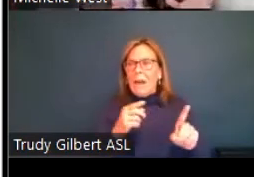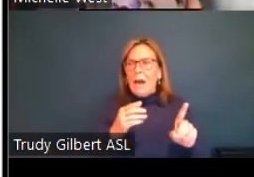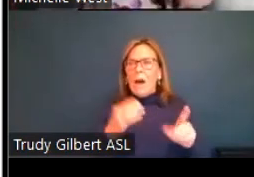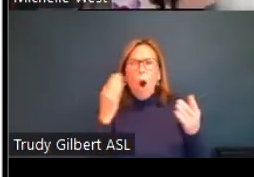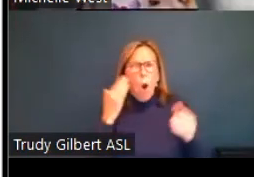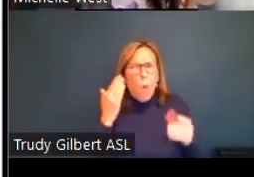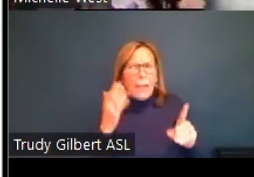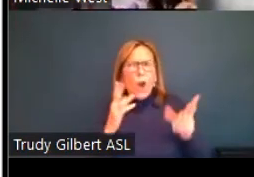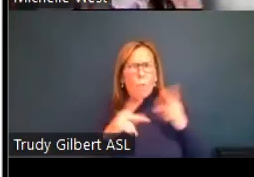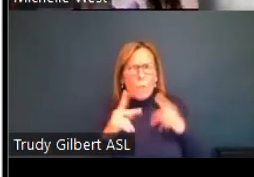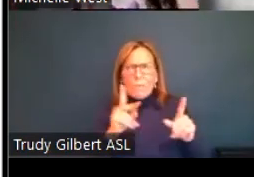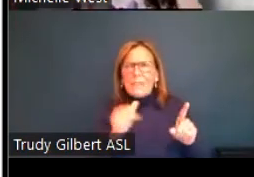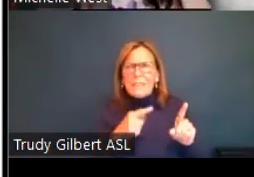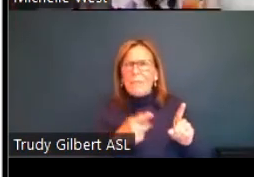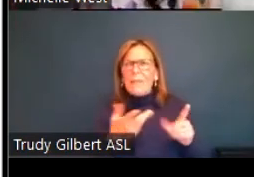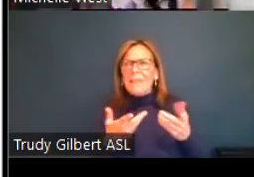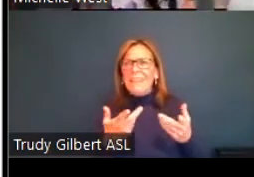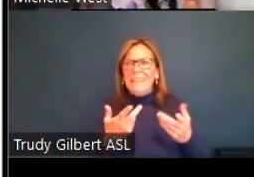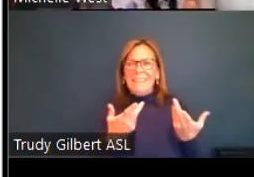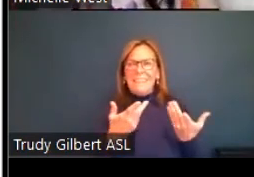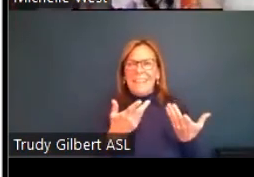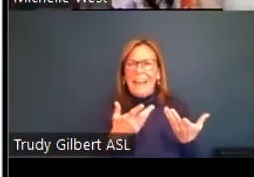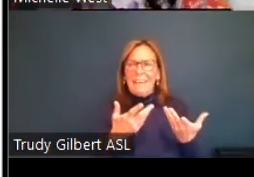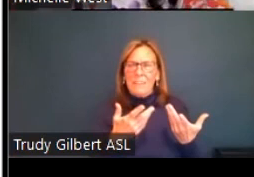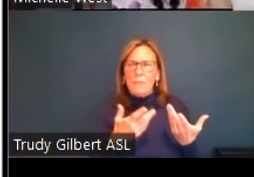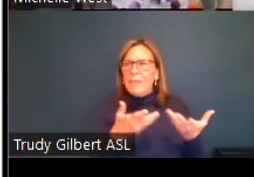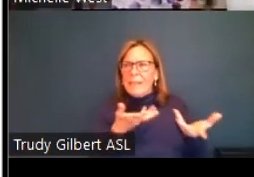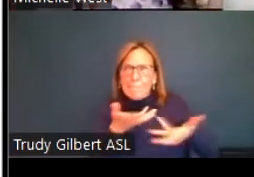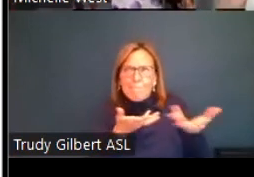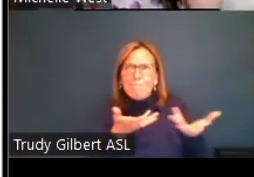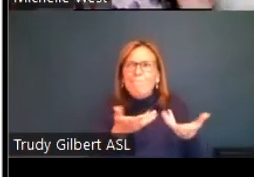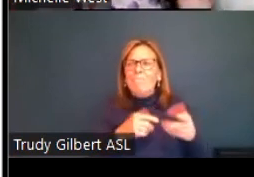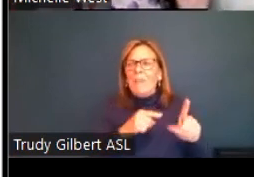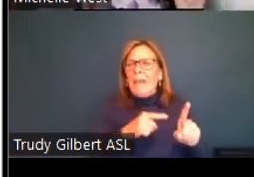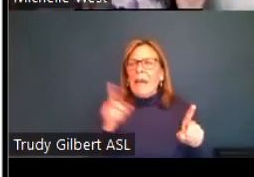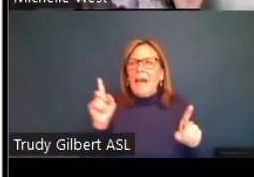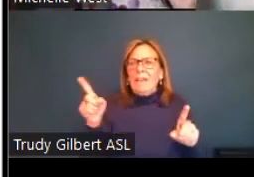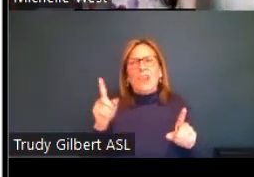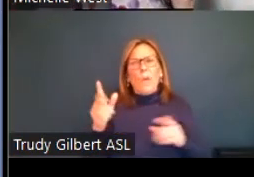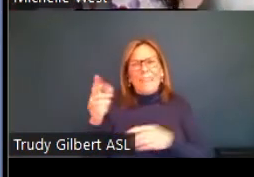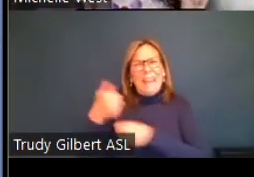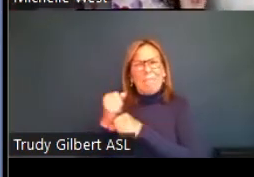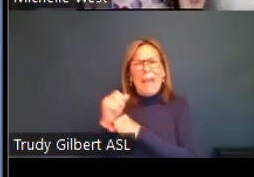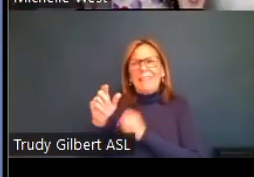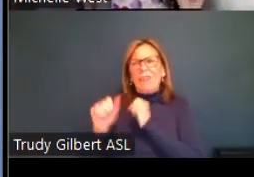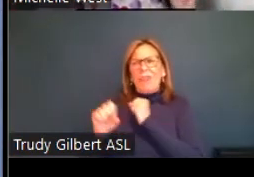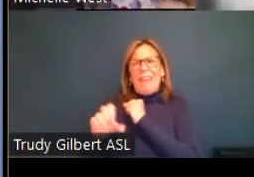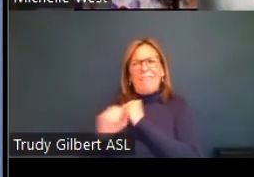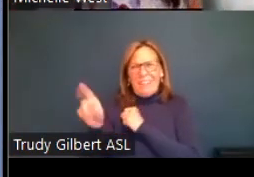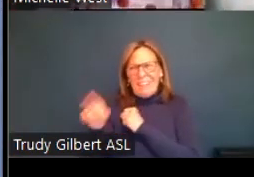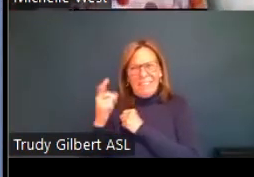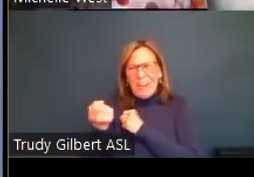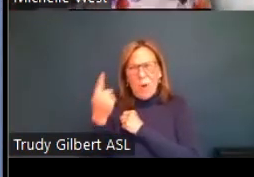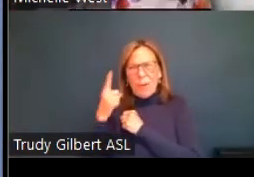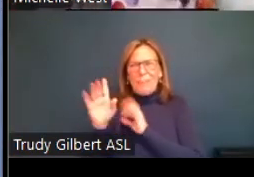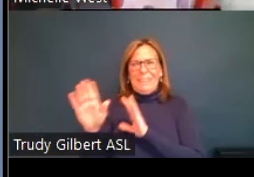So they need to understand that. And sometimes they can have a conflict of interest when they build your ad. So that's just a little note.